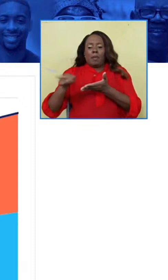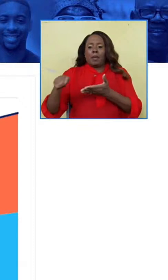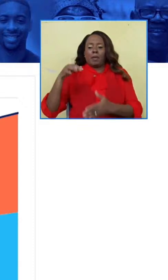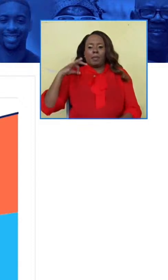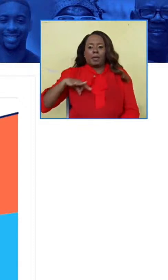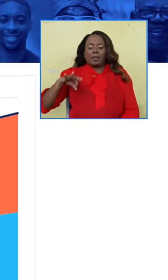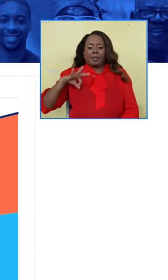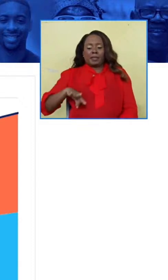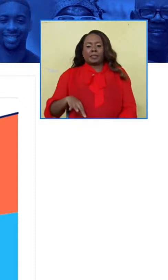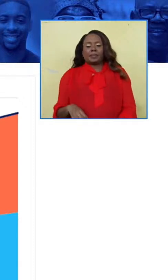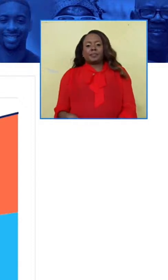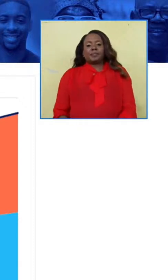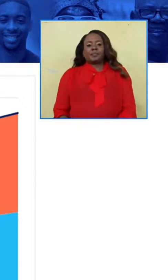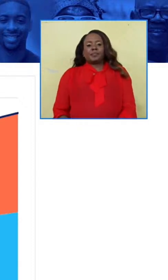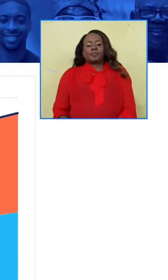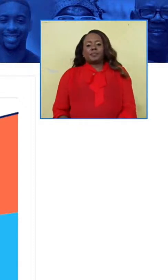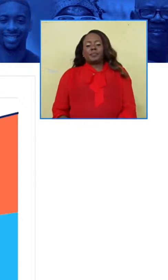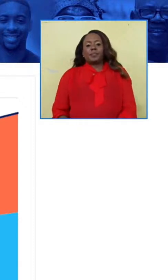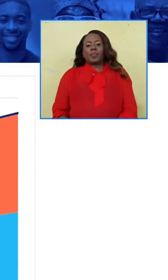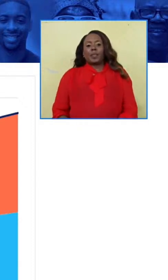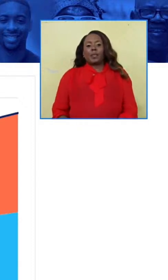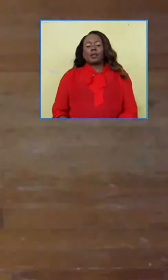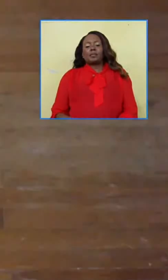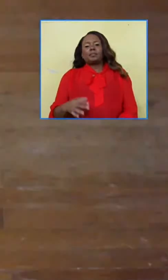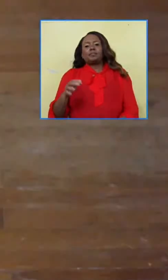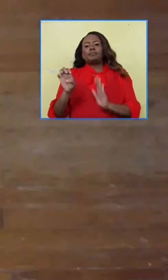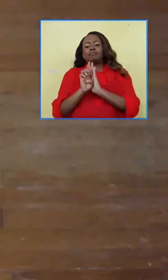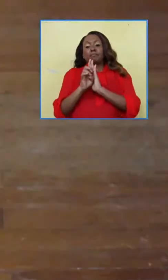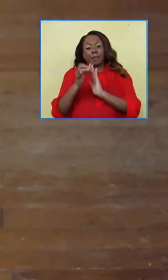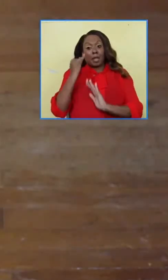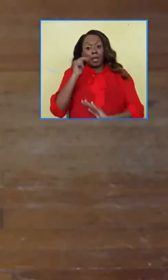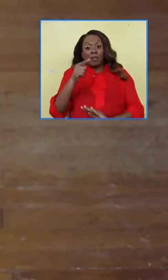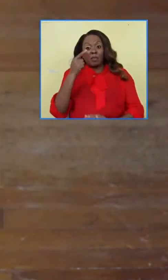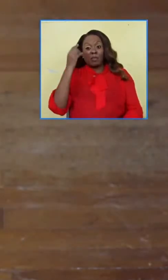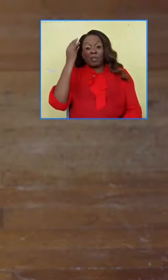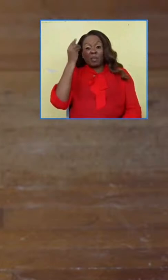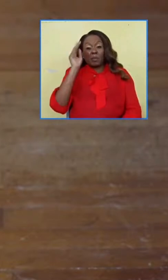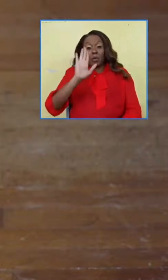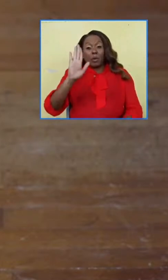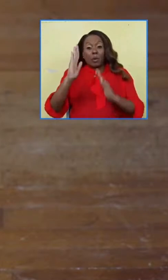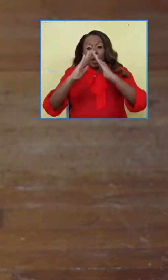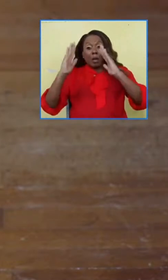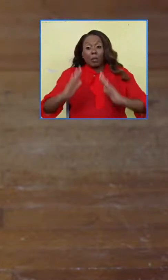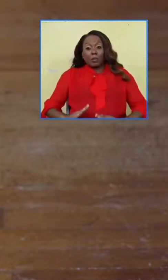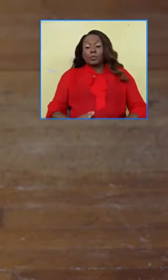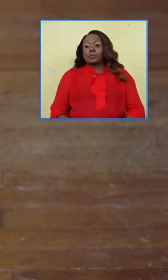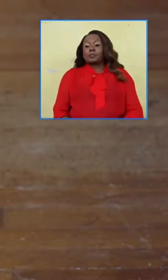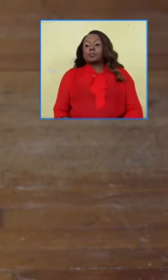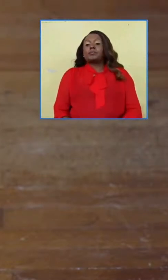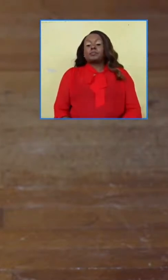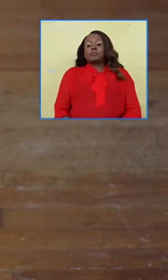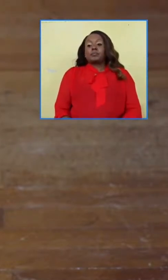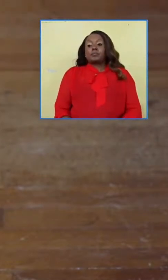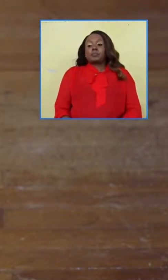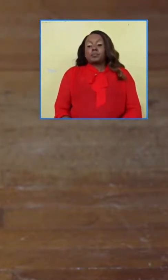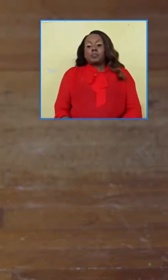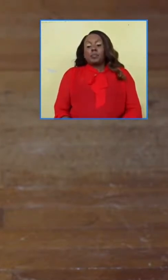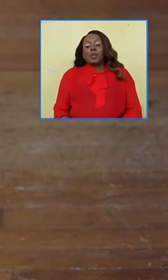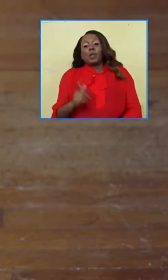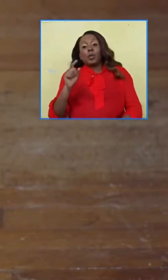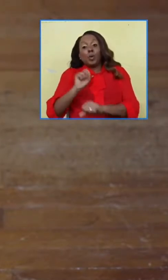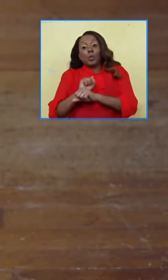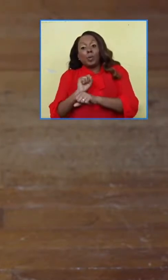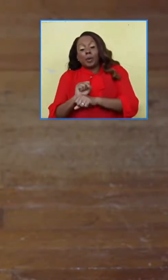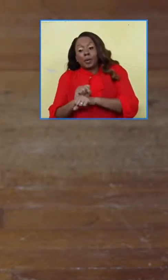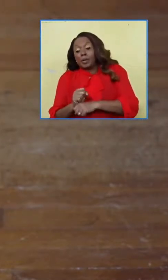So if you think about your household expenditure, you have income, you have expenses. If your income is not enough,